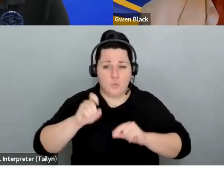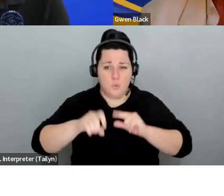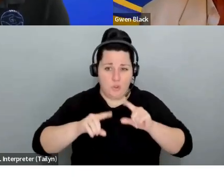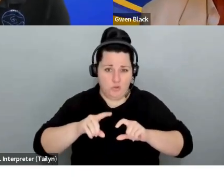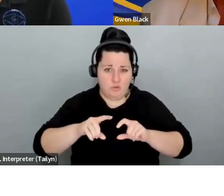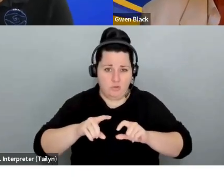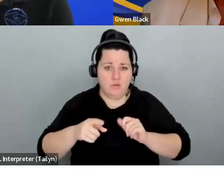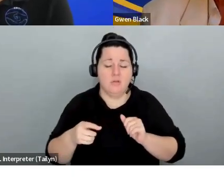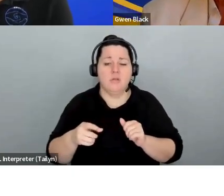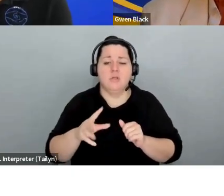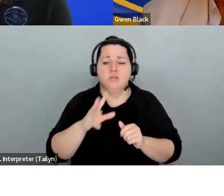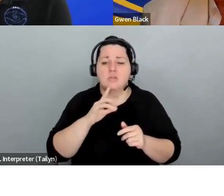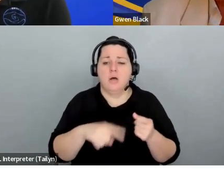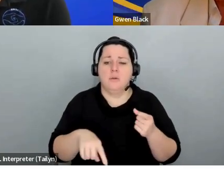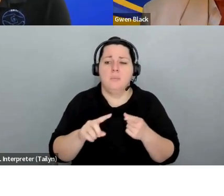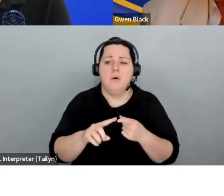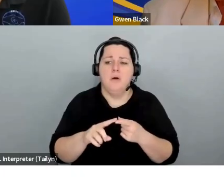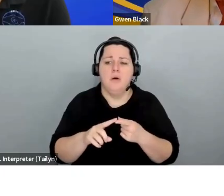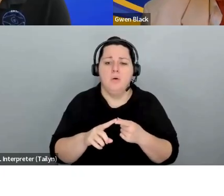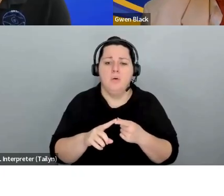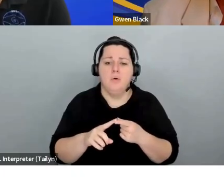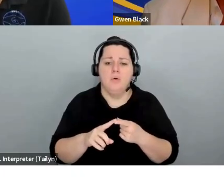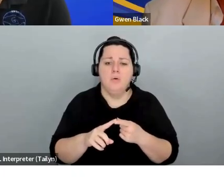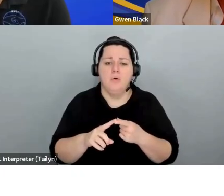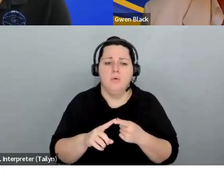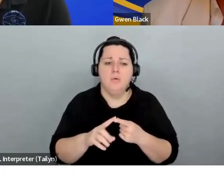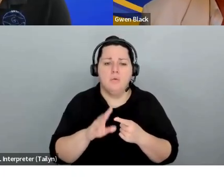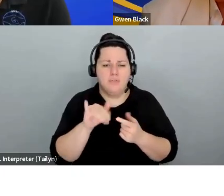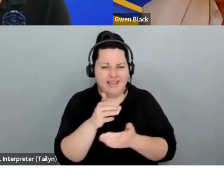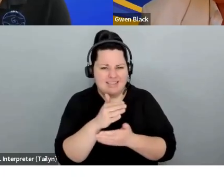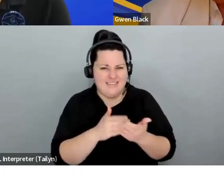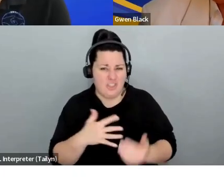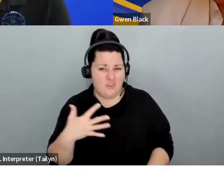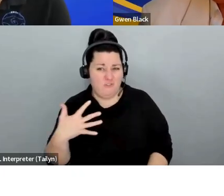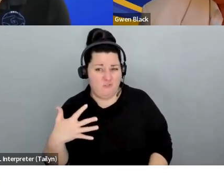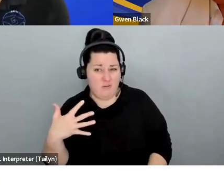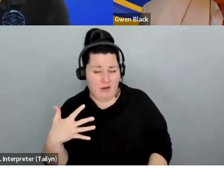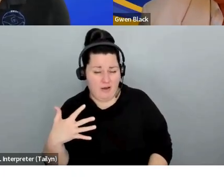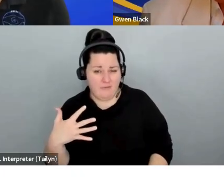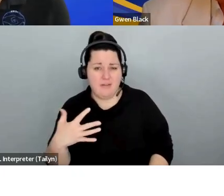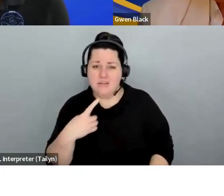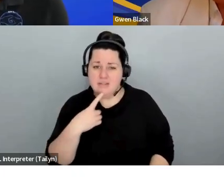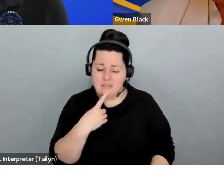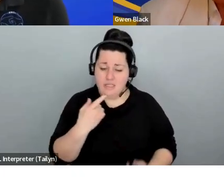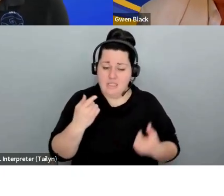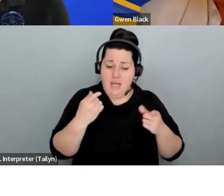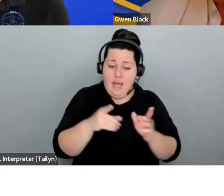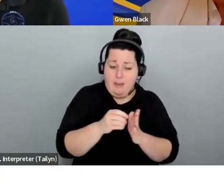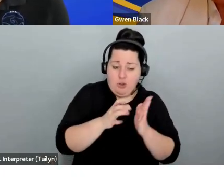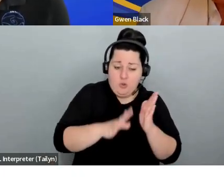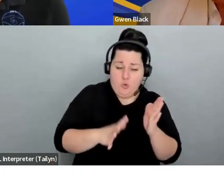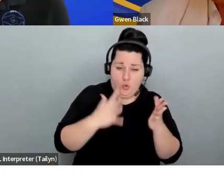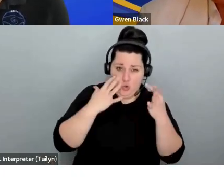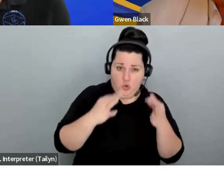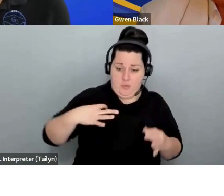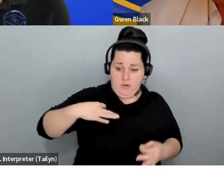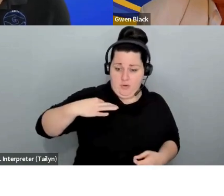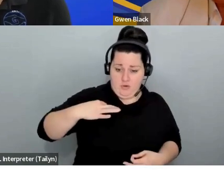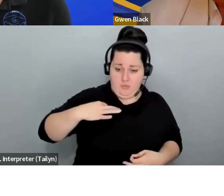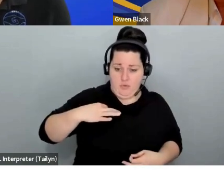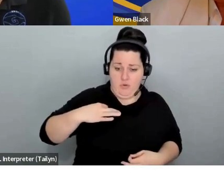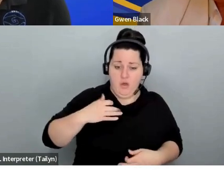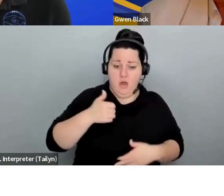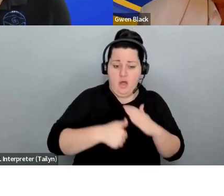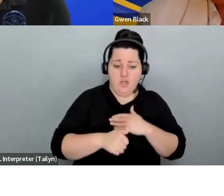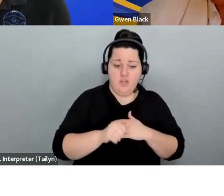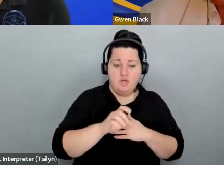had was referencing the section 5 that reads, once a student's been determined eligible under both